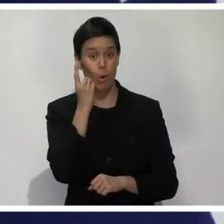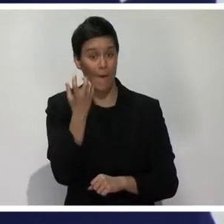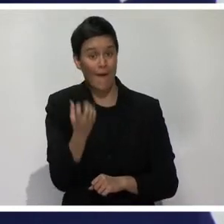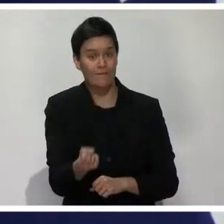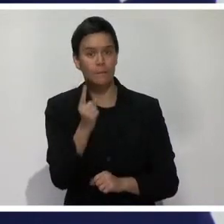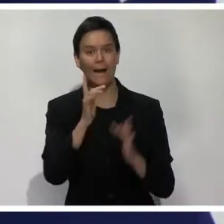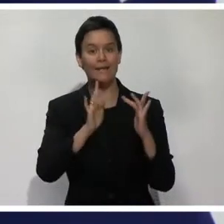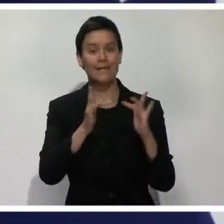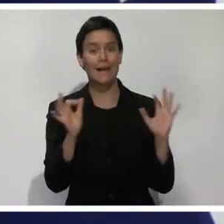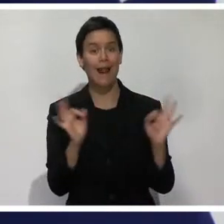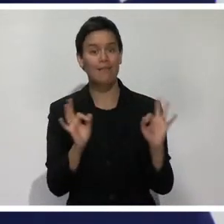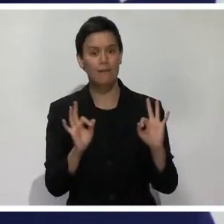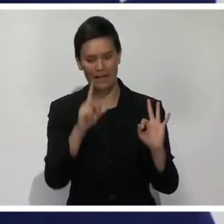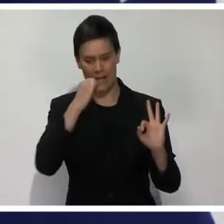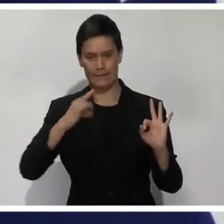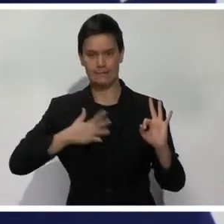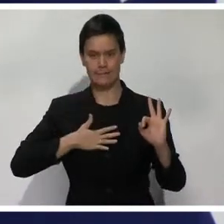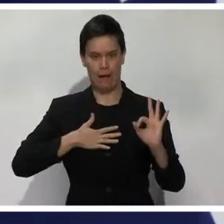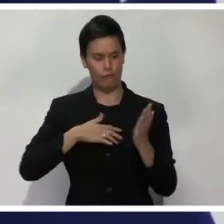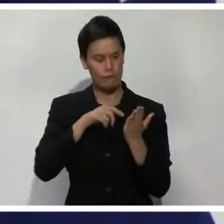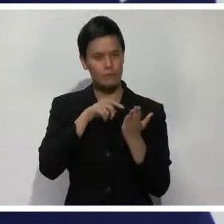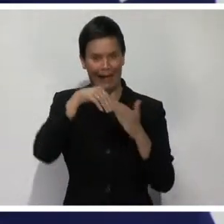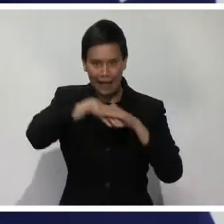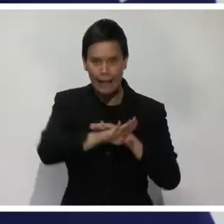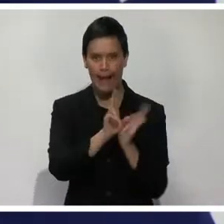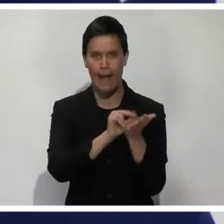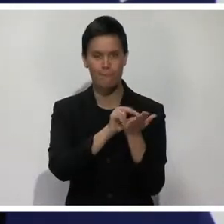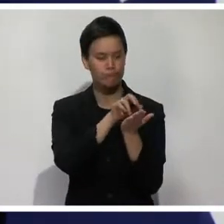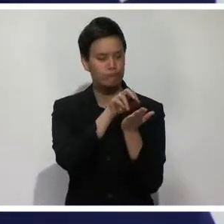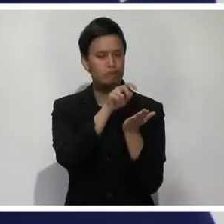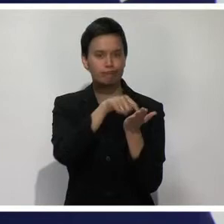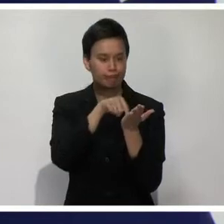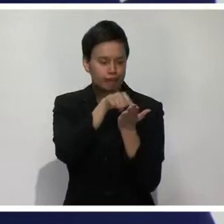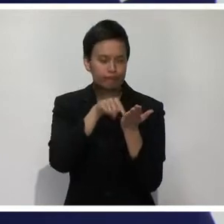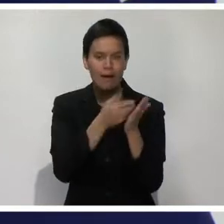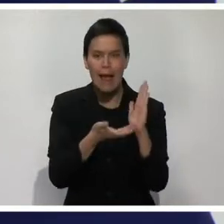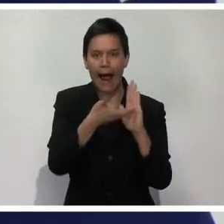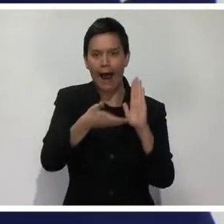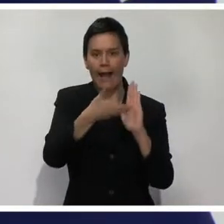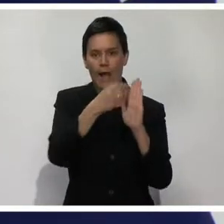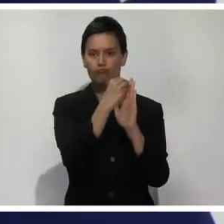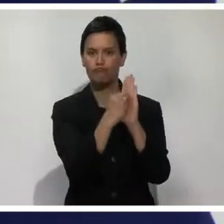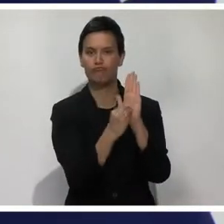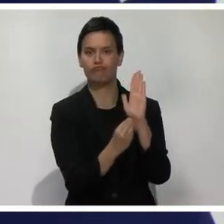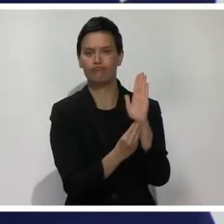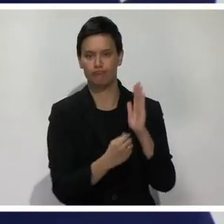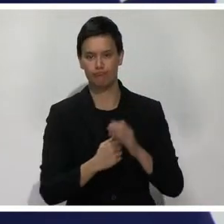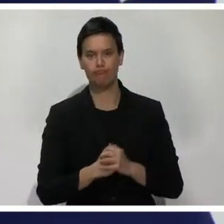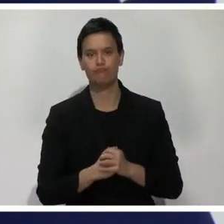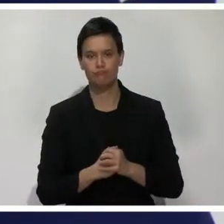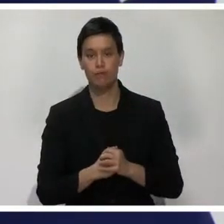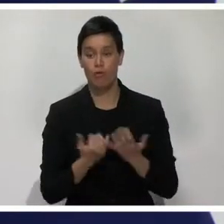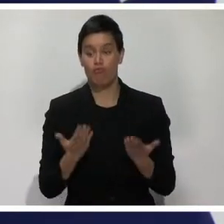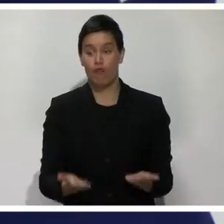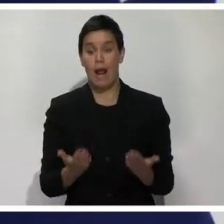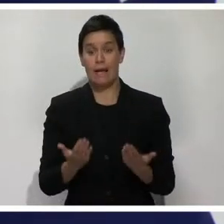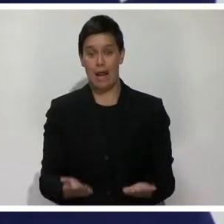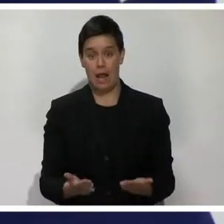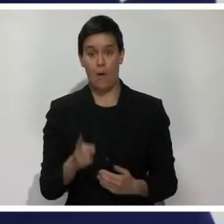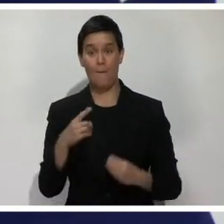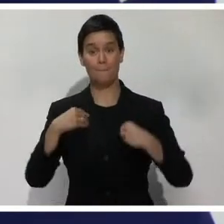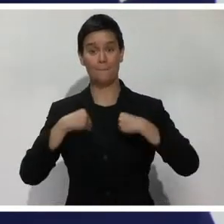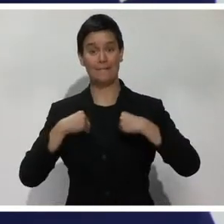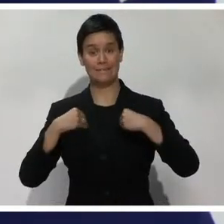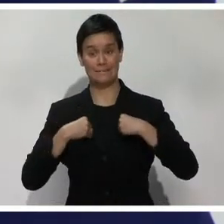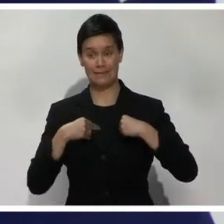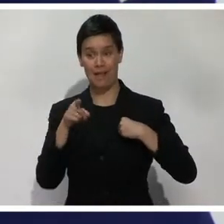a manual entry. So we're asking, the only thing that's mandated is a business having to keep the QR code. We'll need to work